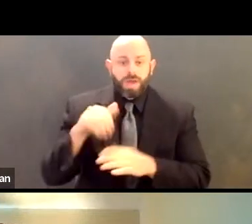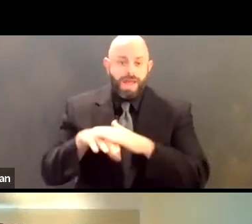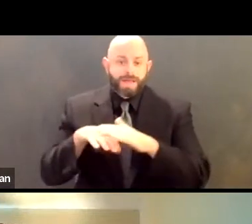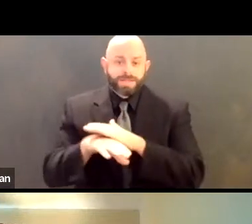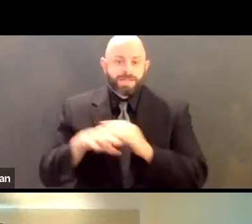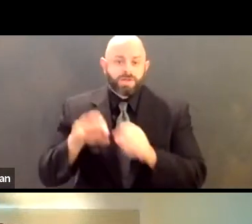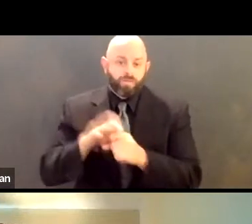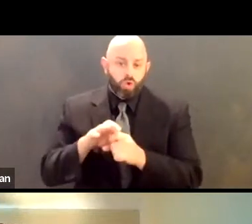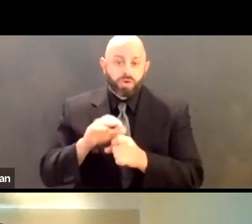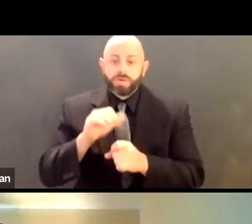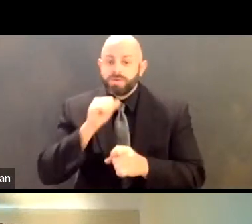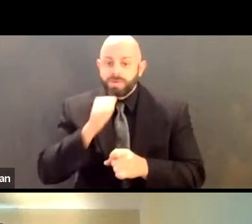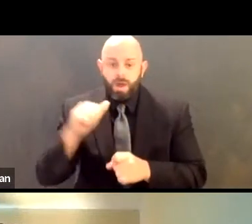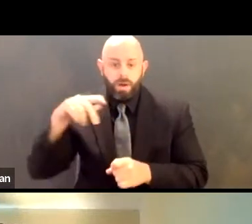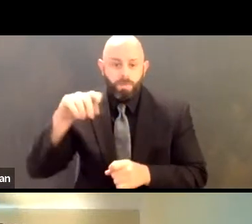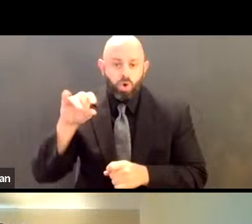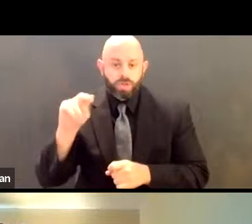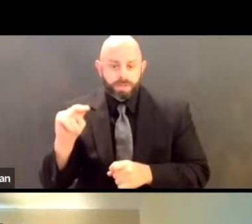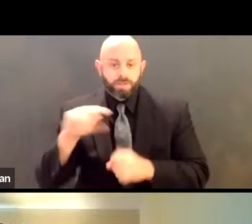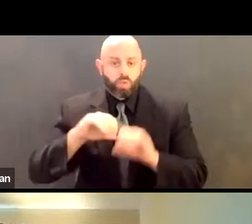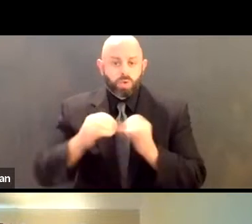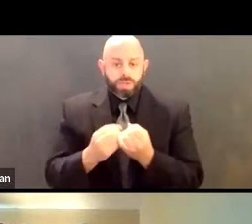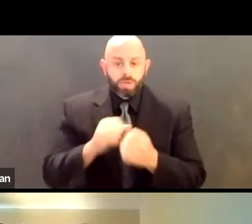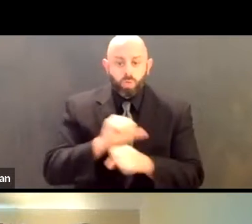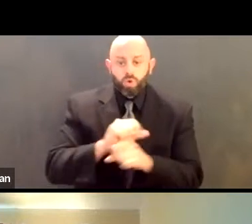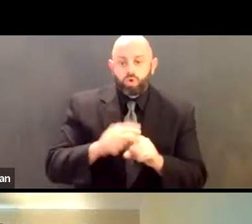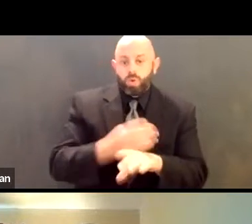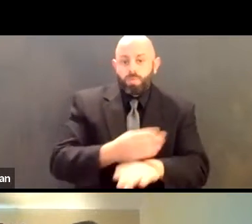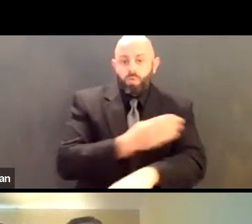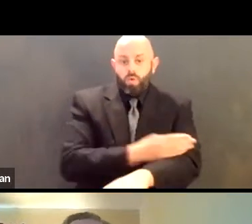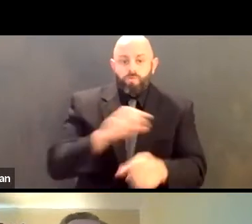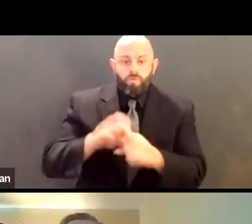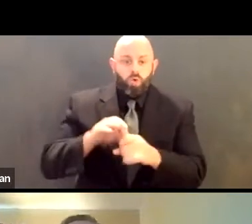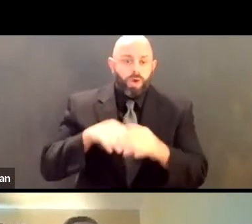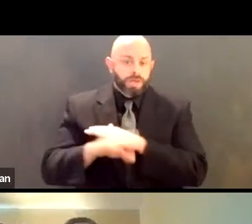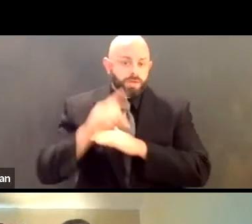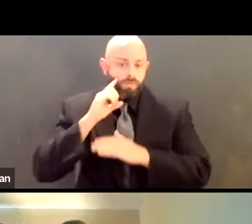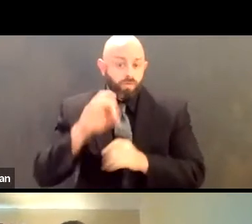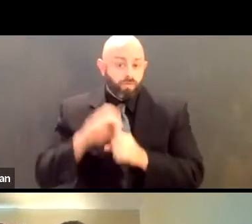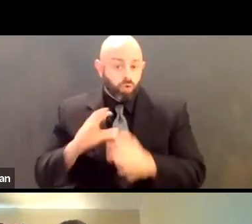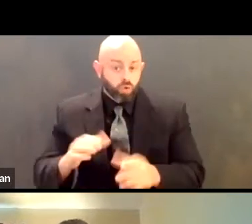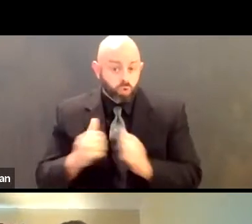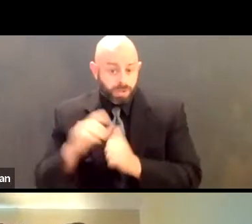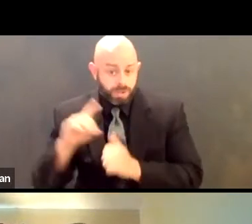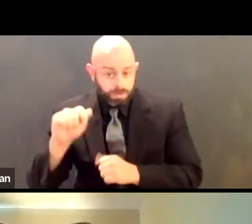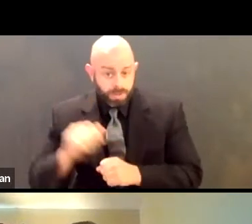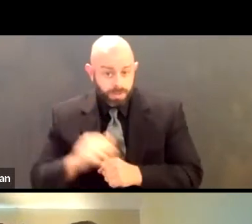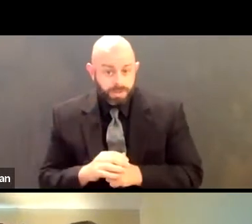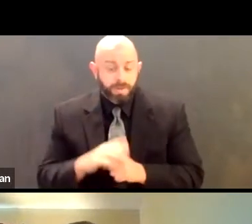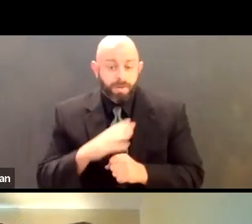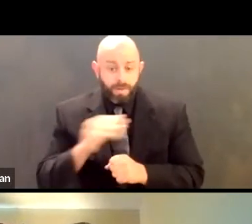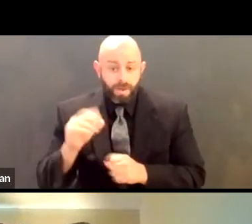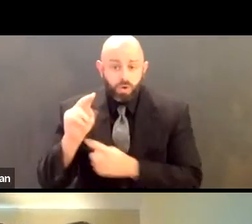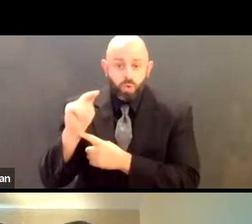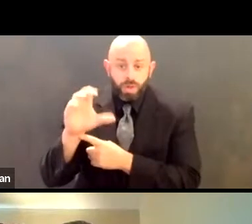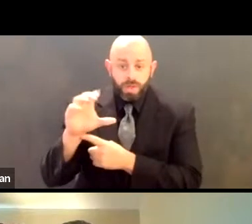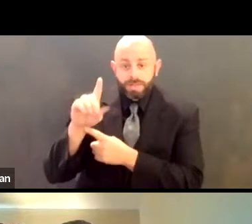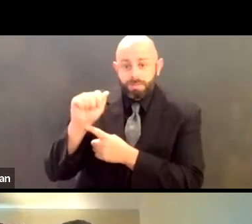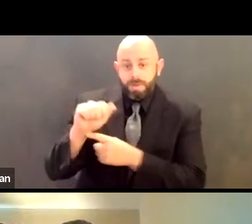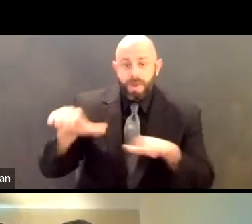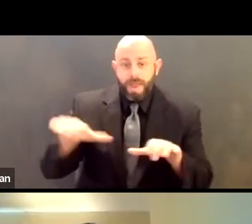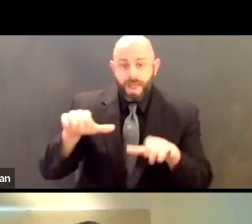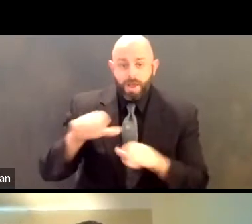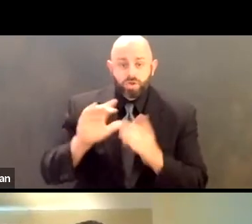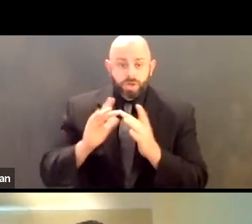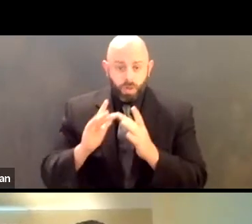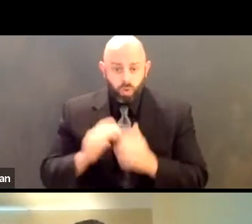a nonpartisan organization working to improve voter access for voters with disabilities, and the North Carolina Disability Action